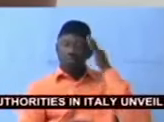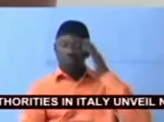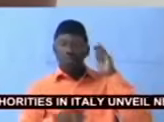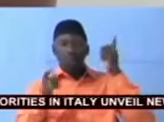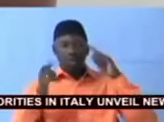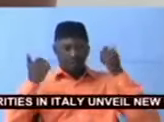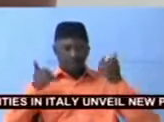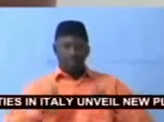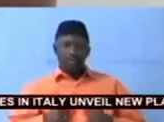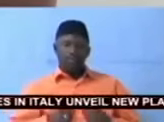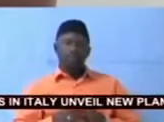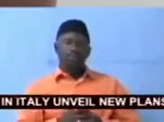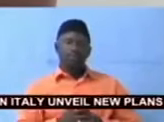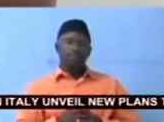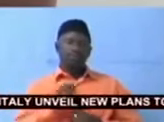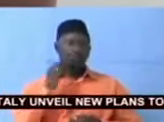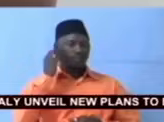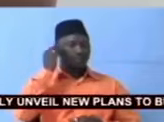That's